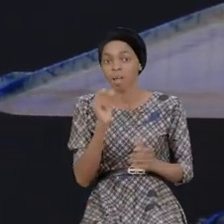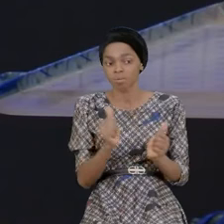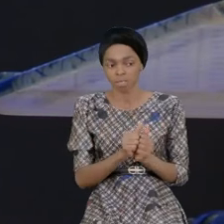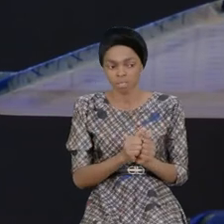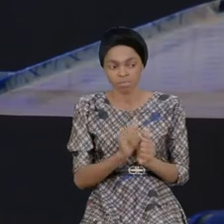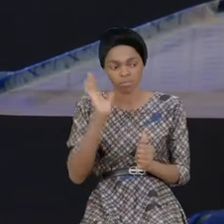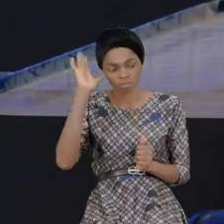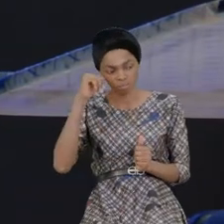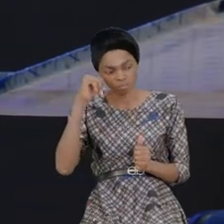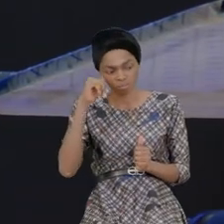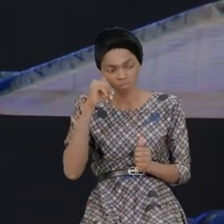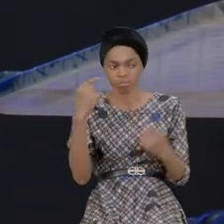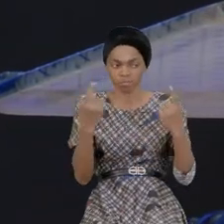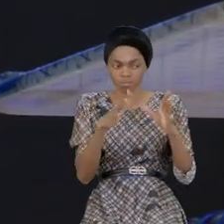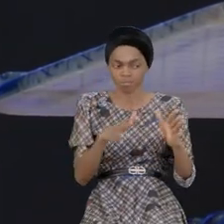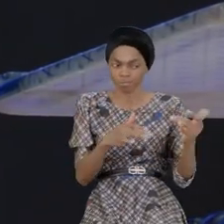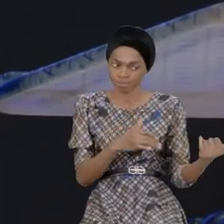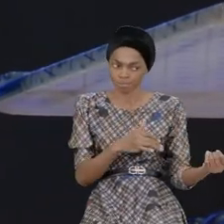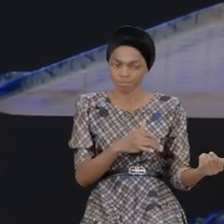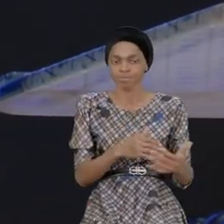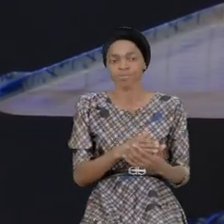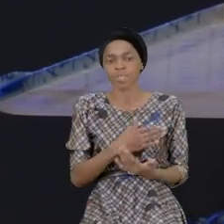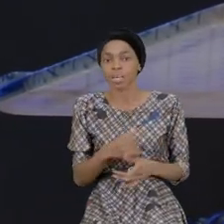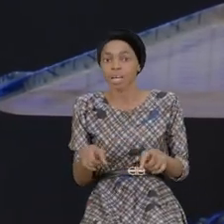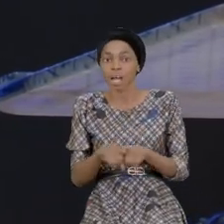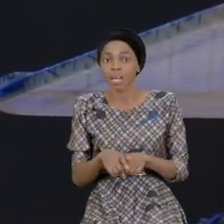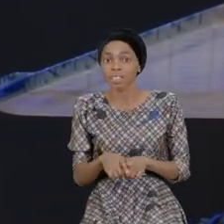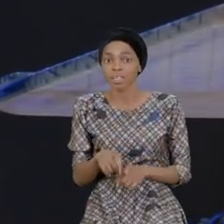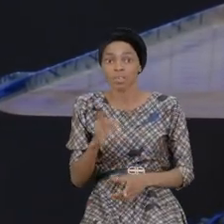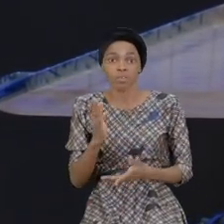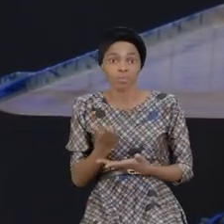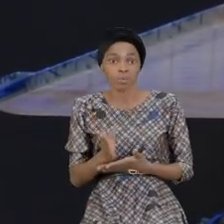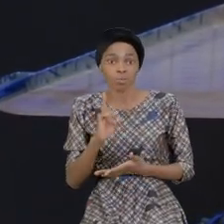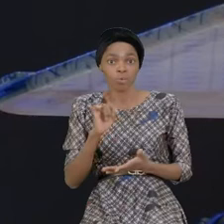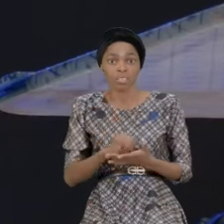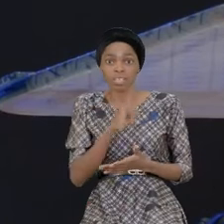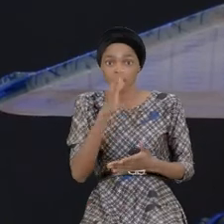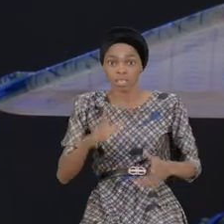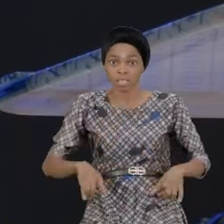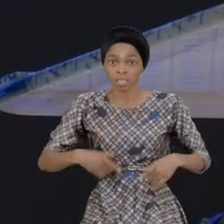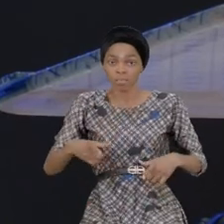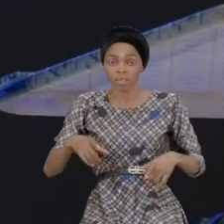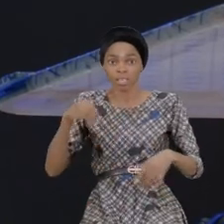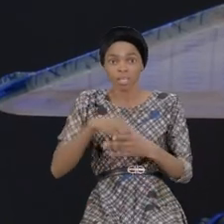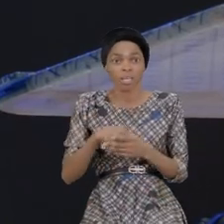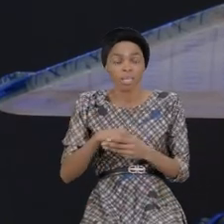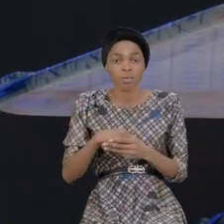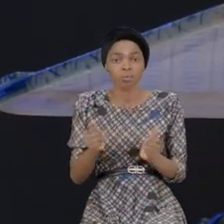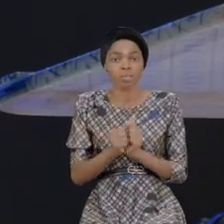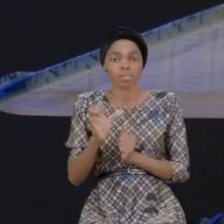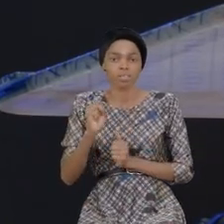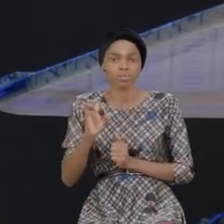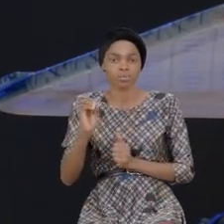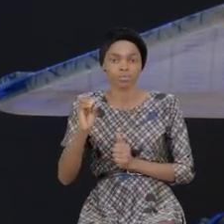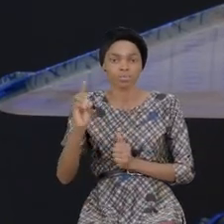them as somebody is living in the midst of Sodom. He